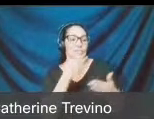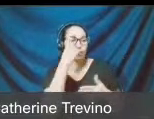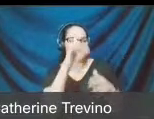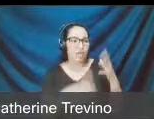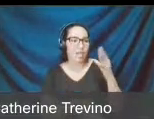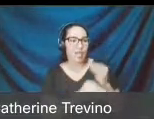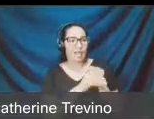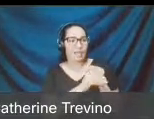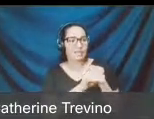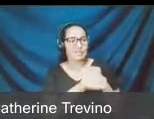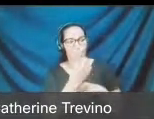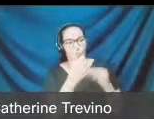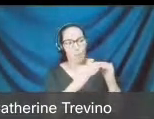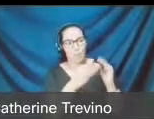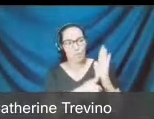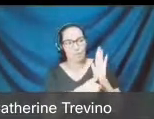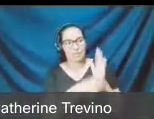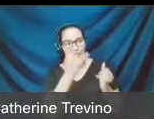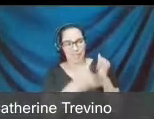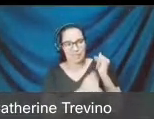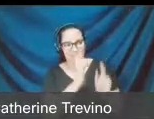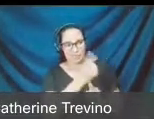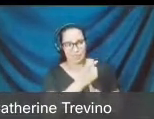additional page today at the last minute.